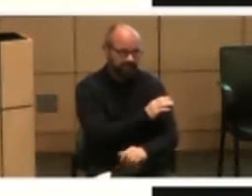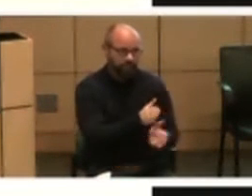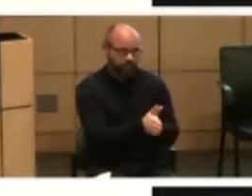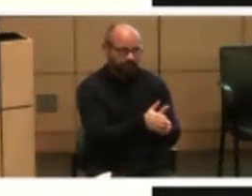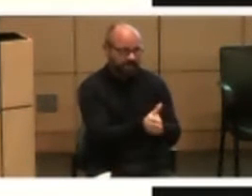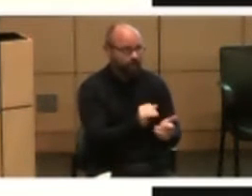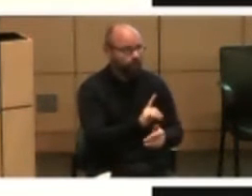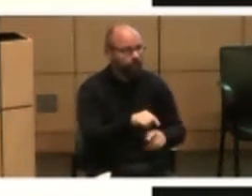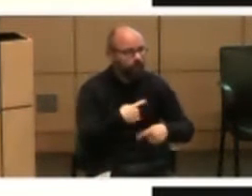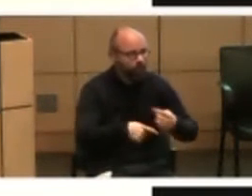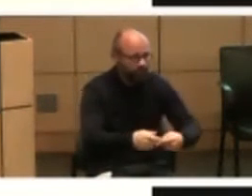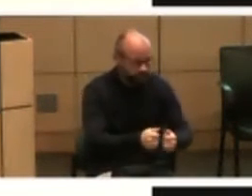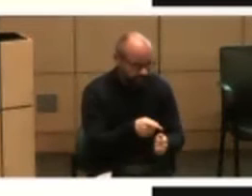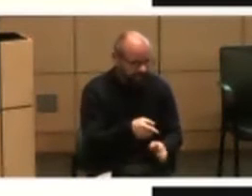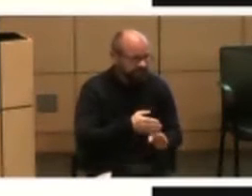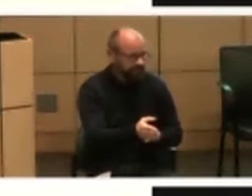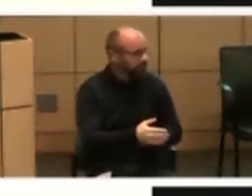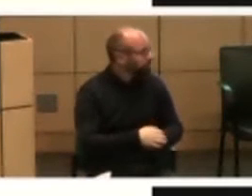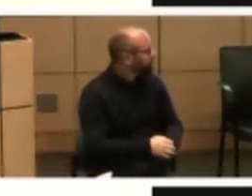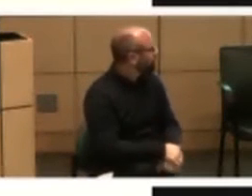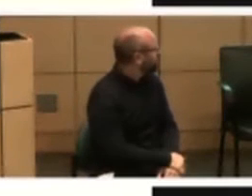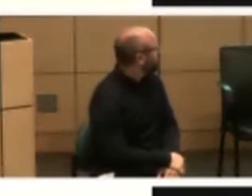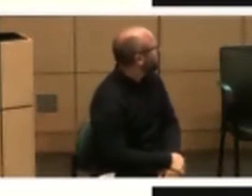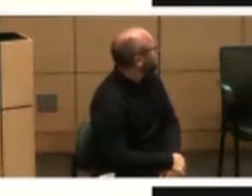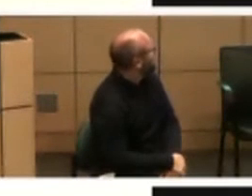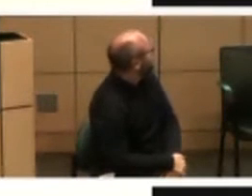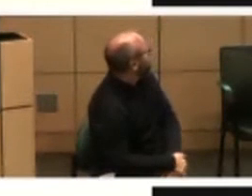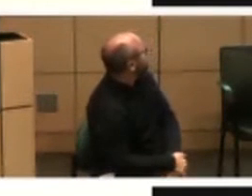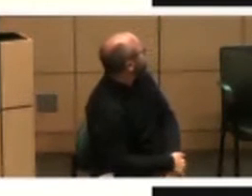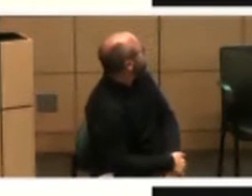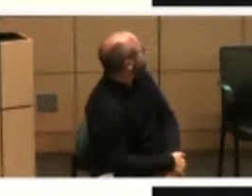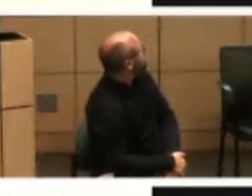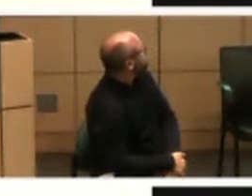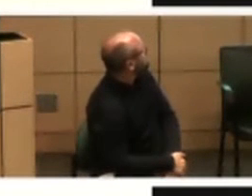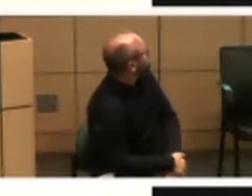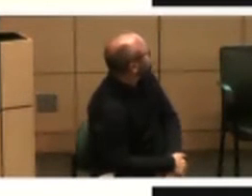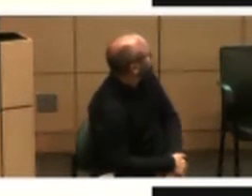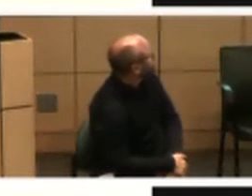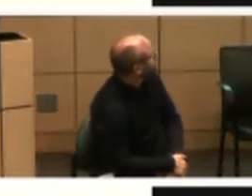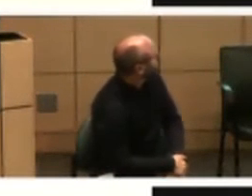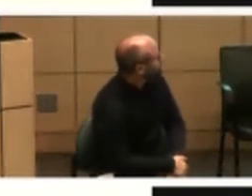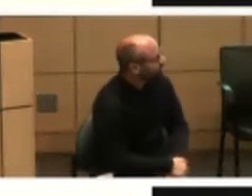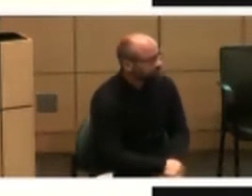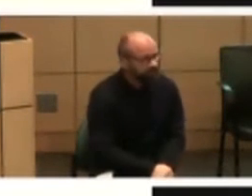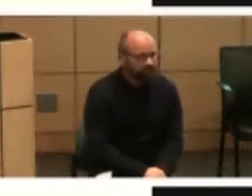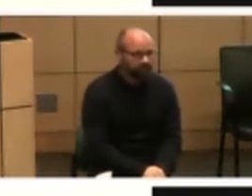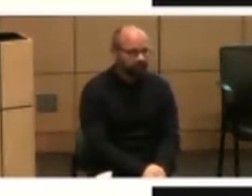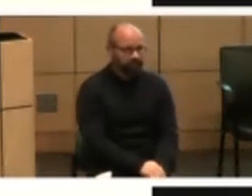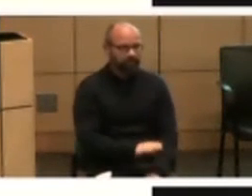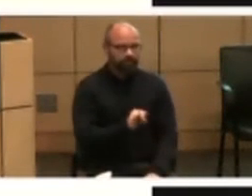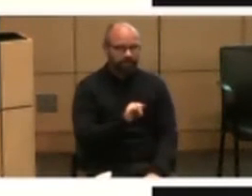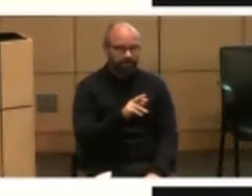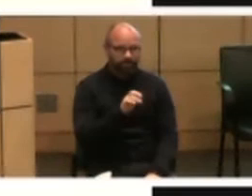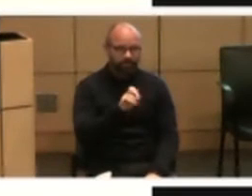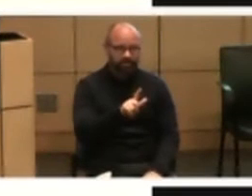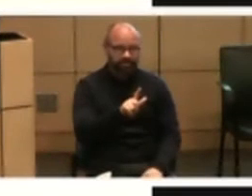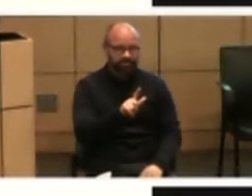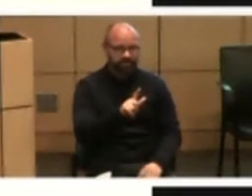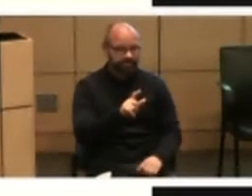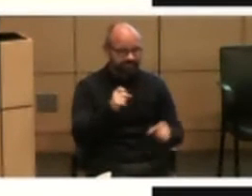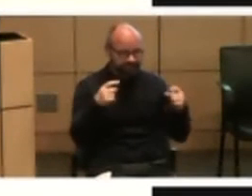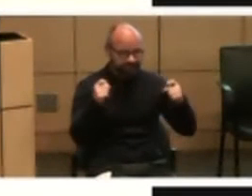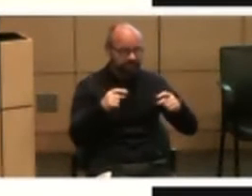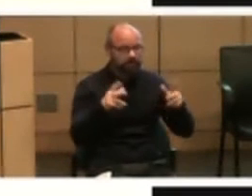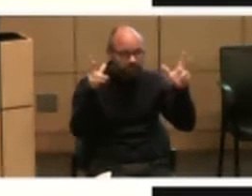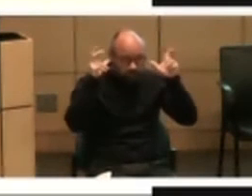forward. So binaural summation really refers to the fact that two ears with normal hearing provide some redundancy. So in this setup, the